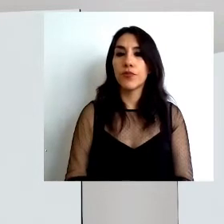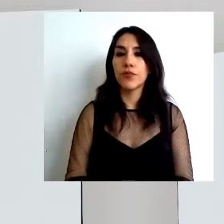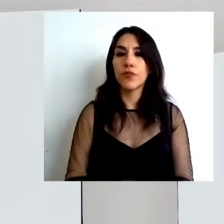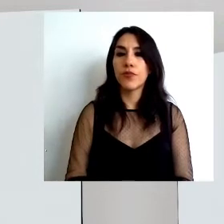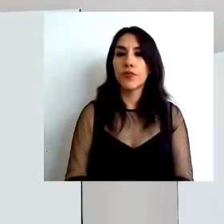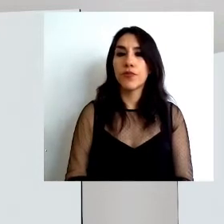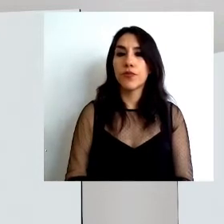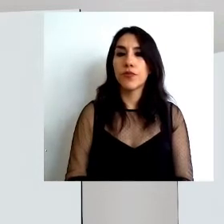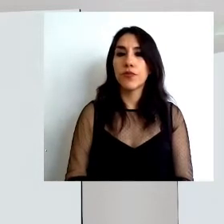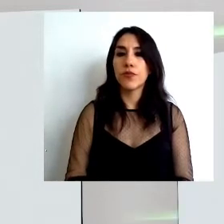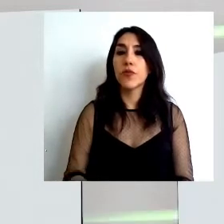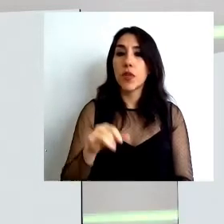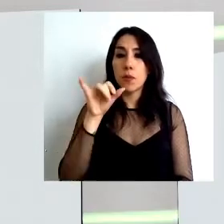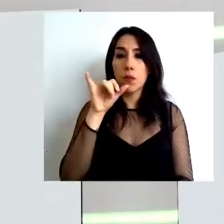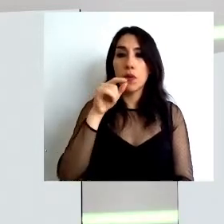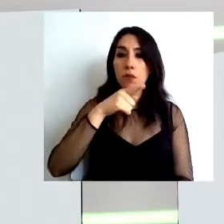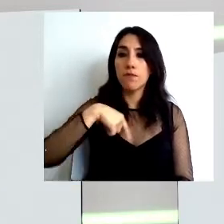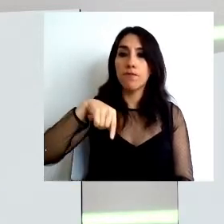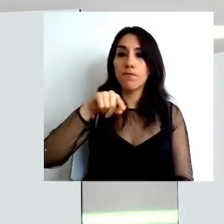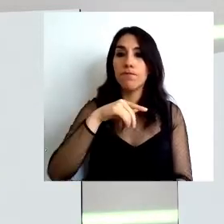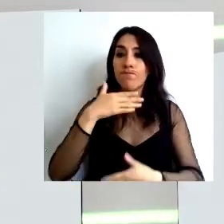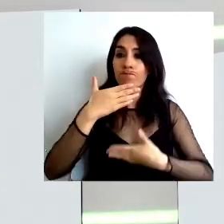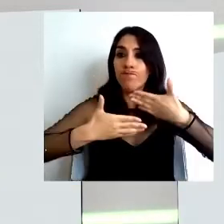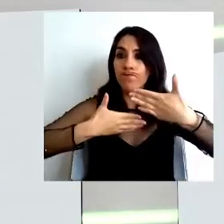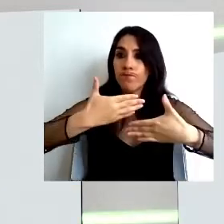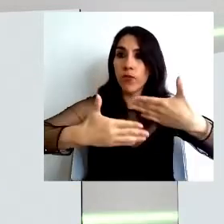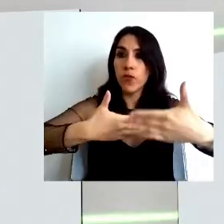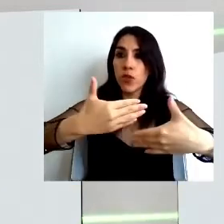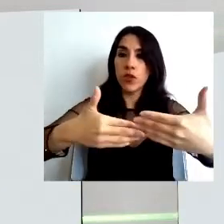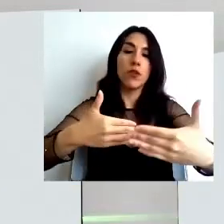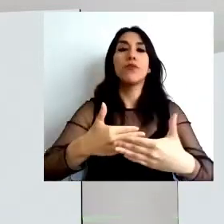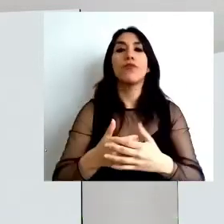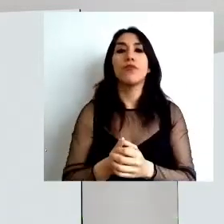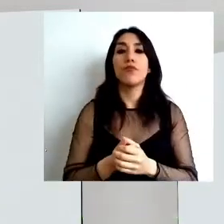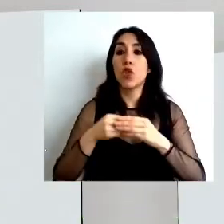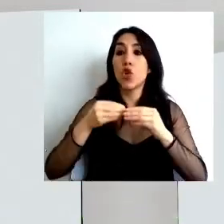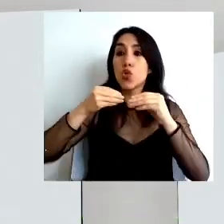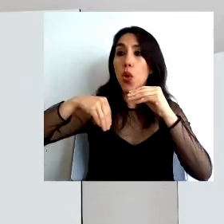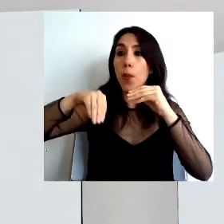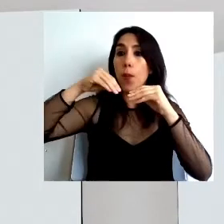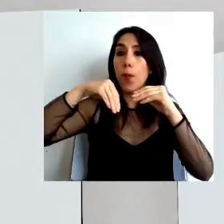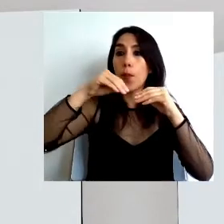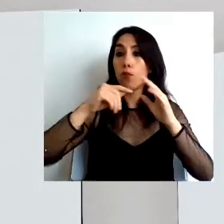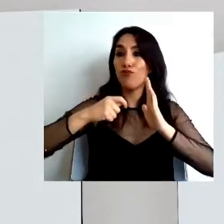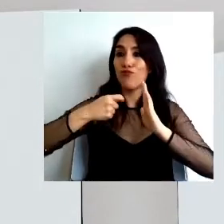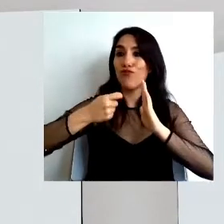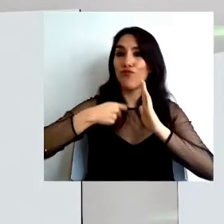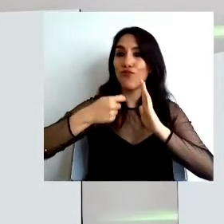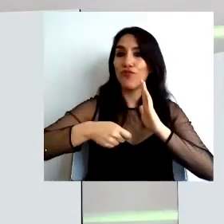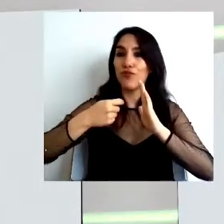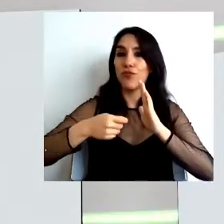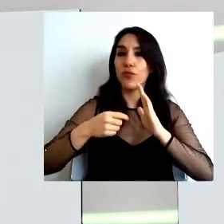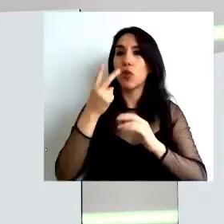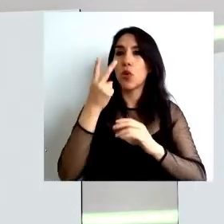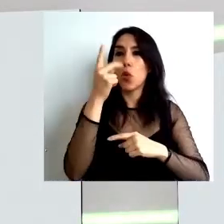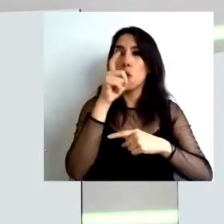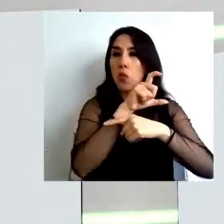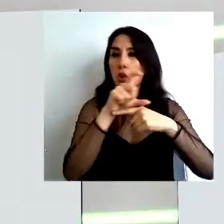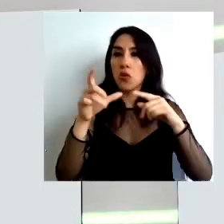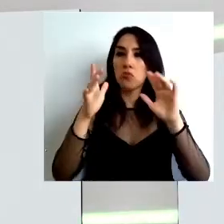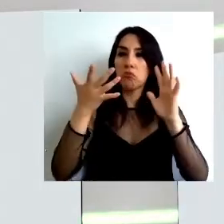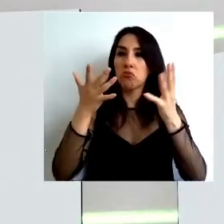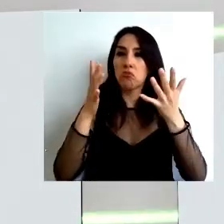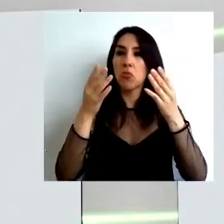important, several of these projects have already replicated their model, their work in new geographies